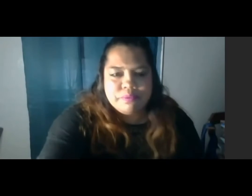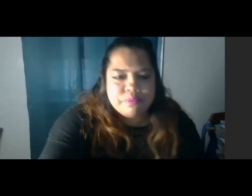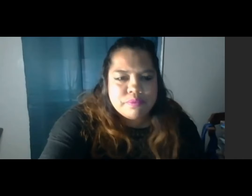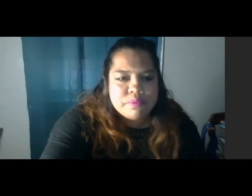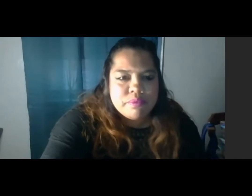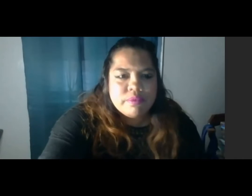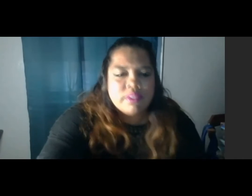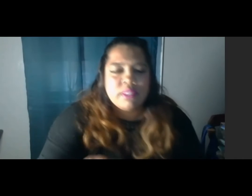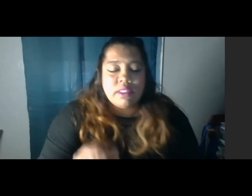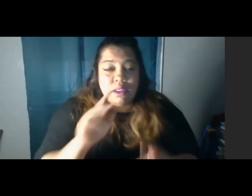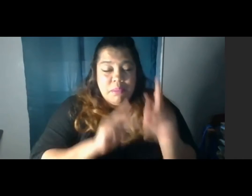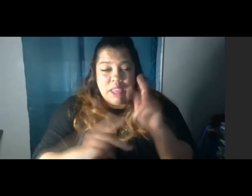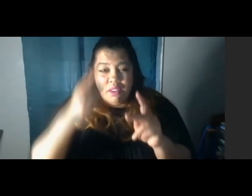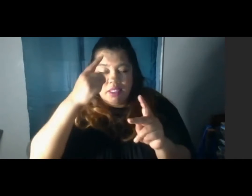book.